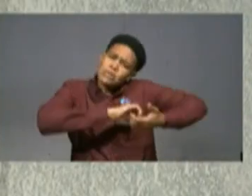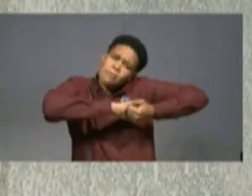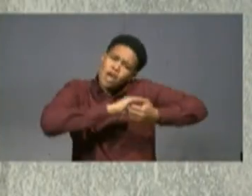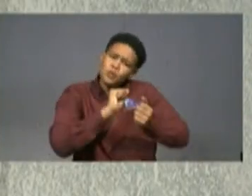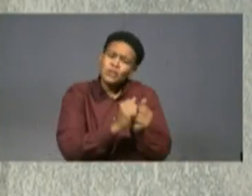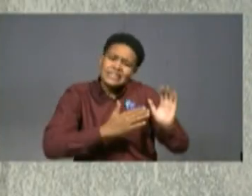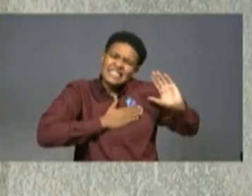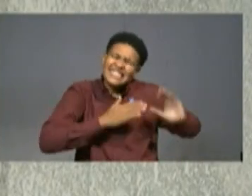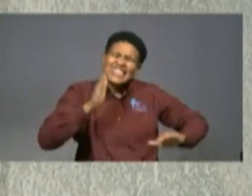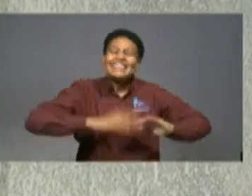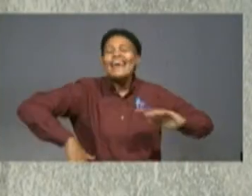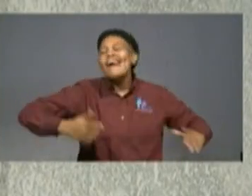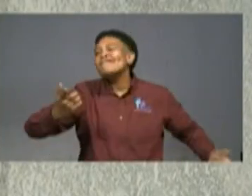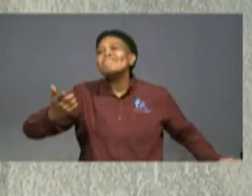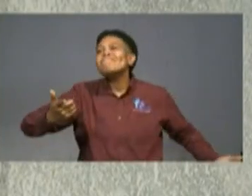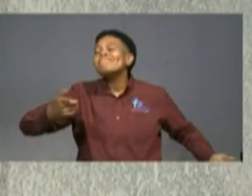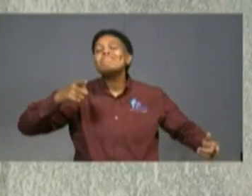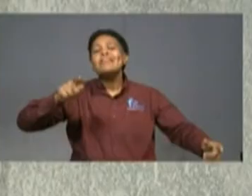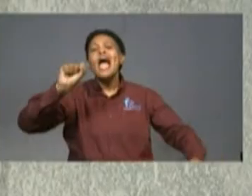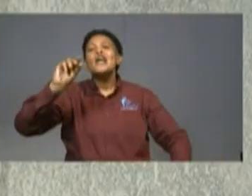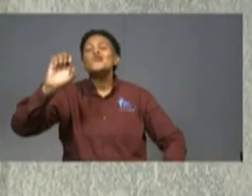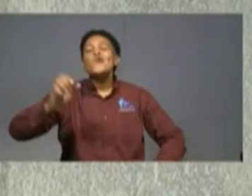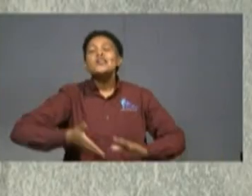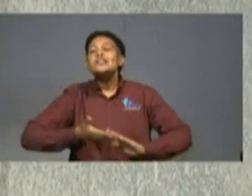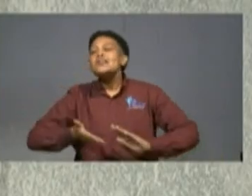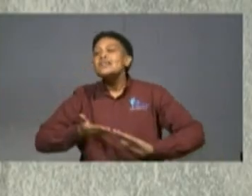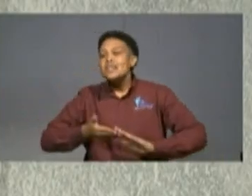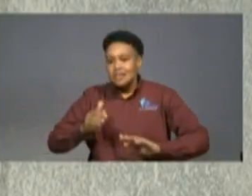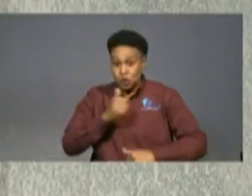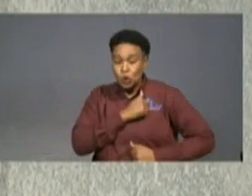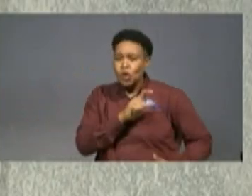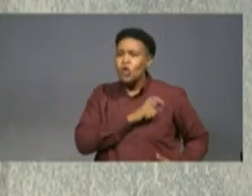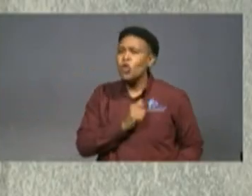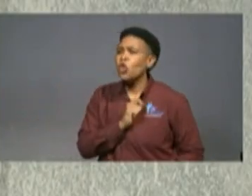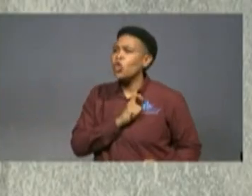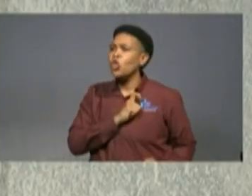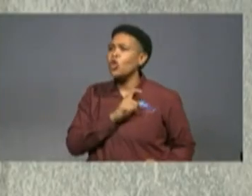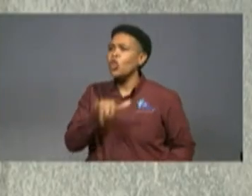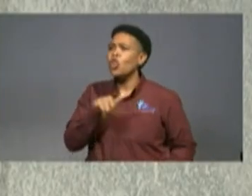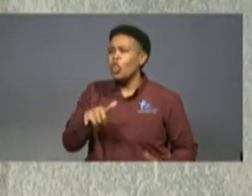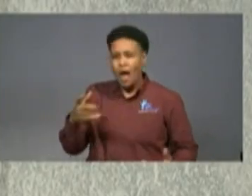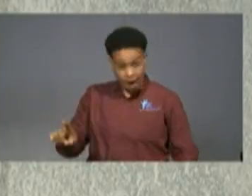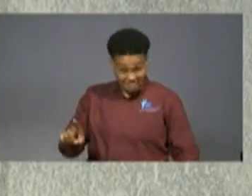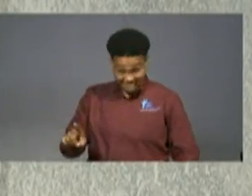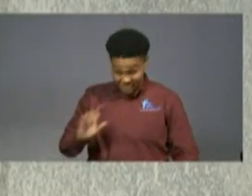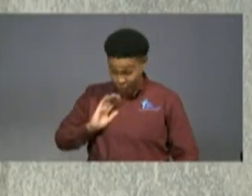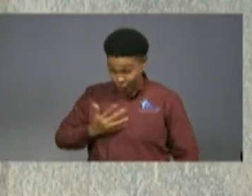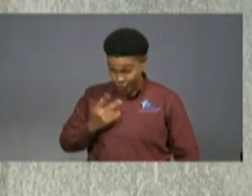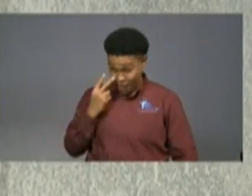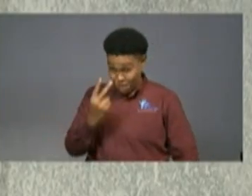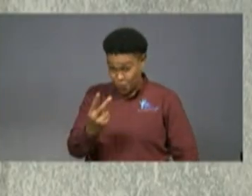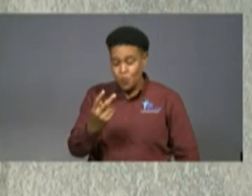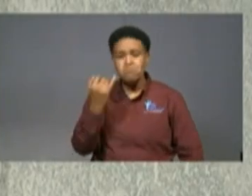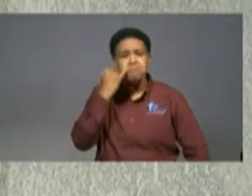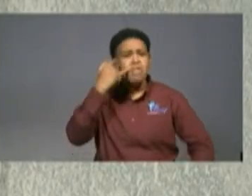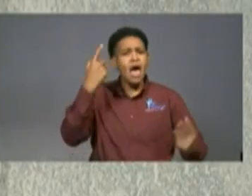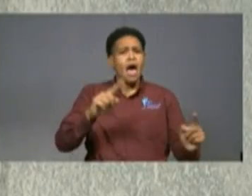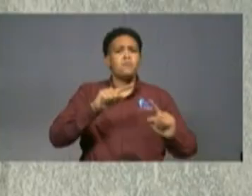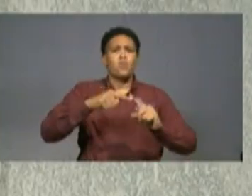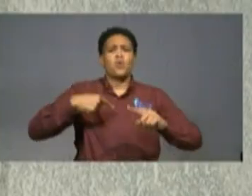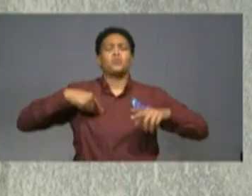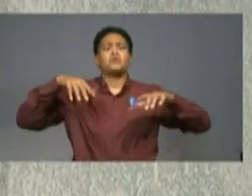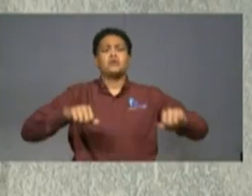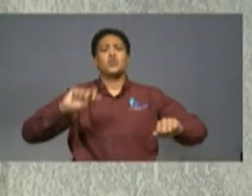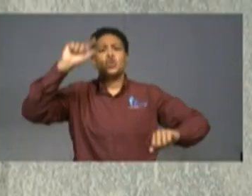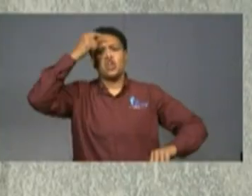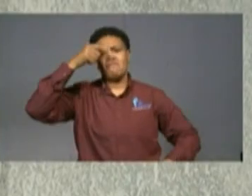citizens rather than these states of emergency, it is our view that there would have been, as was when we were in government,